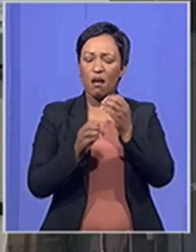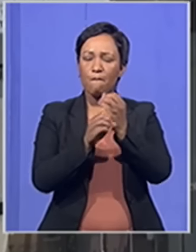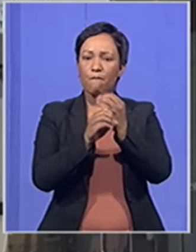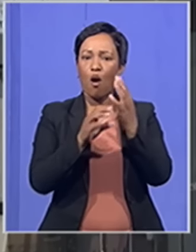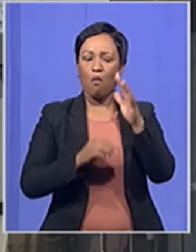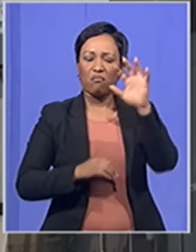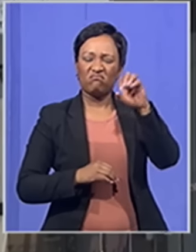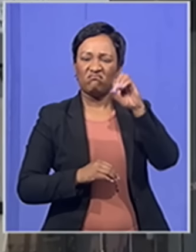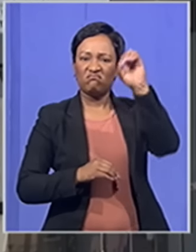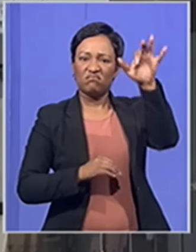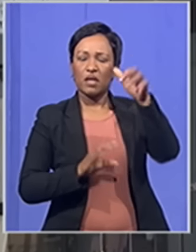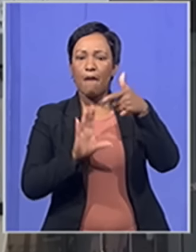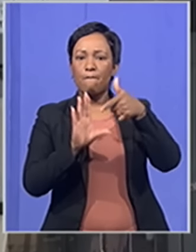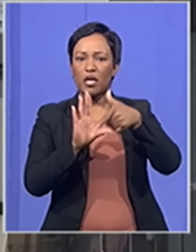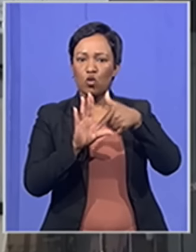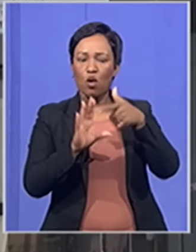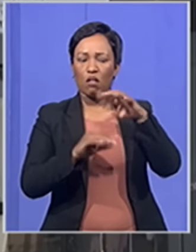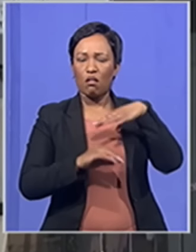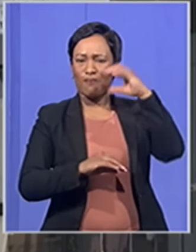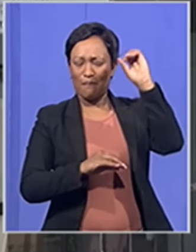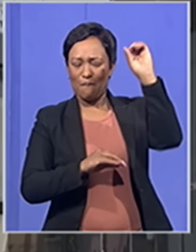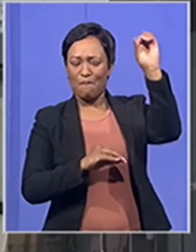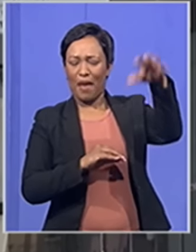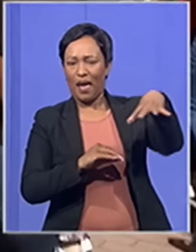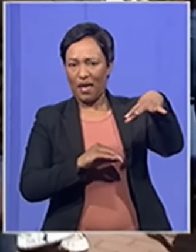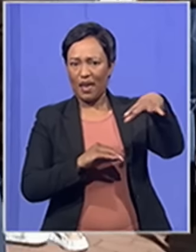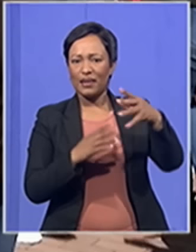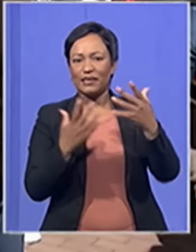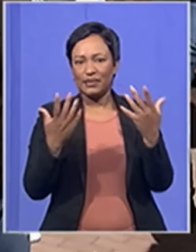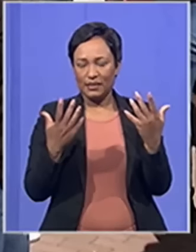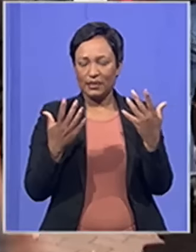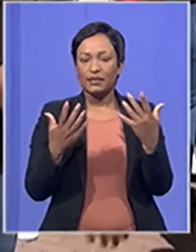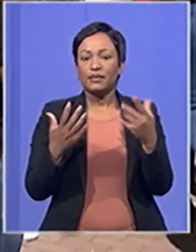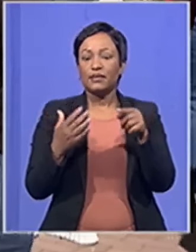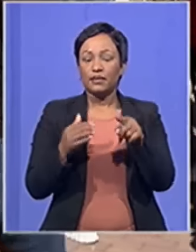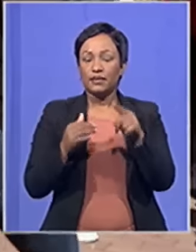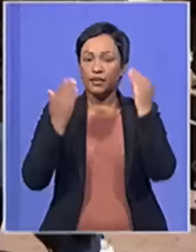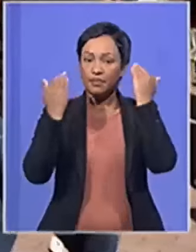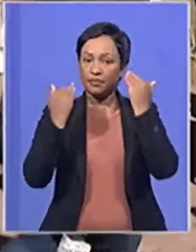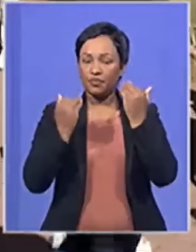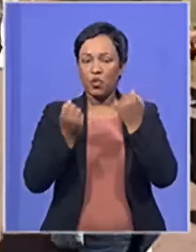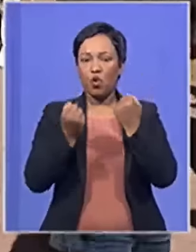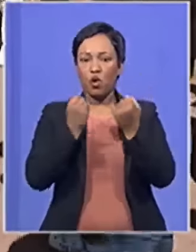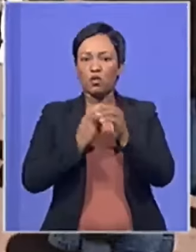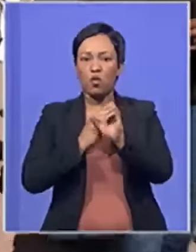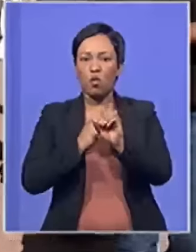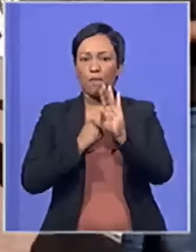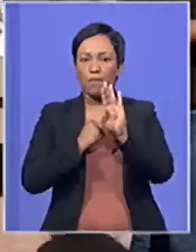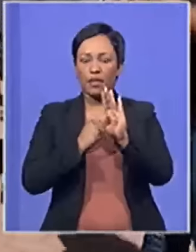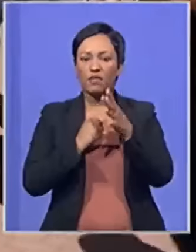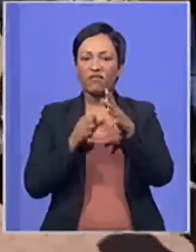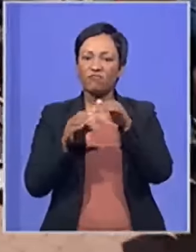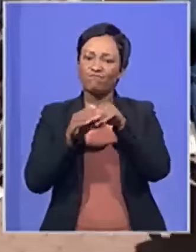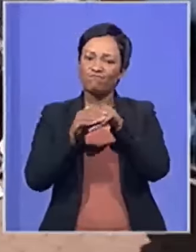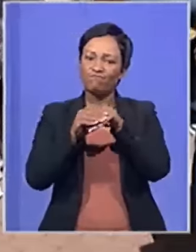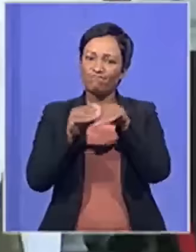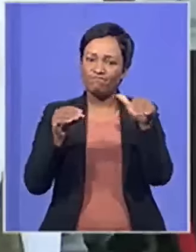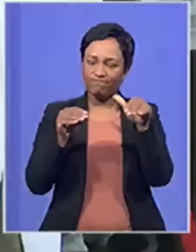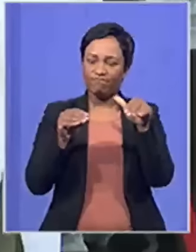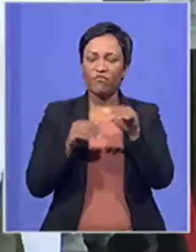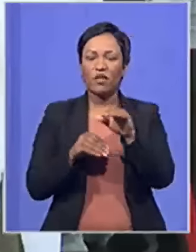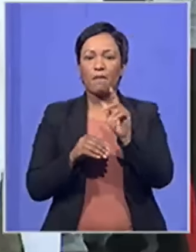e ba itiretseng yone kwa ntlong ya badisa. Kgotlatshekelo ya bomagistrata ya Bloemfontein e ne a ba golola ka beili. Le fa